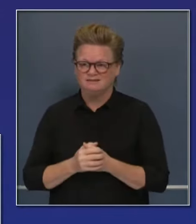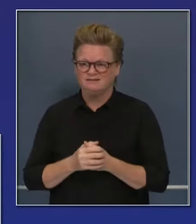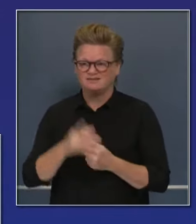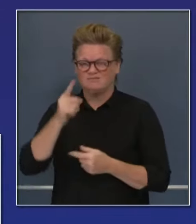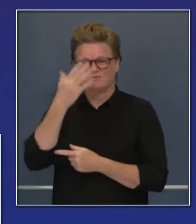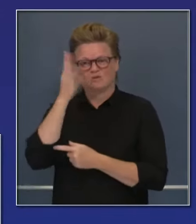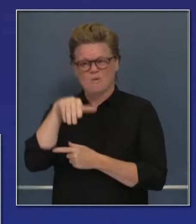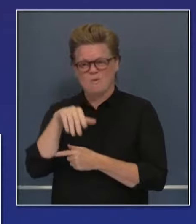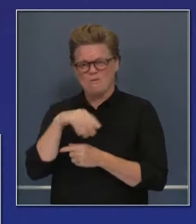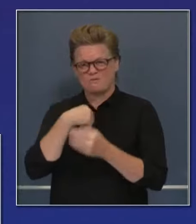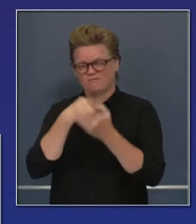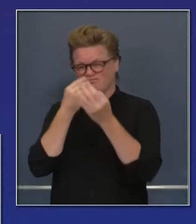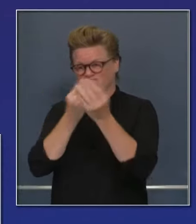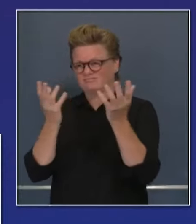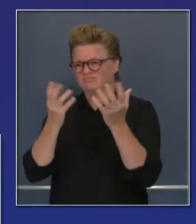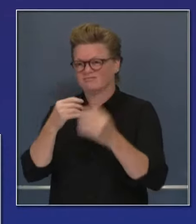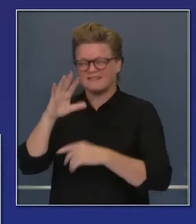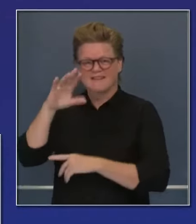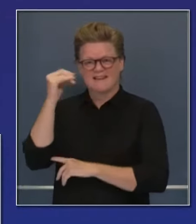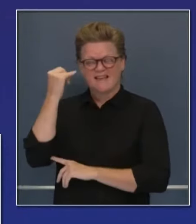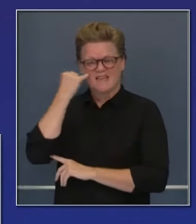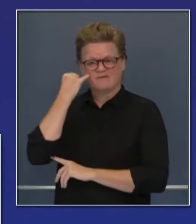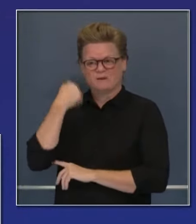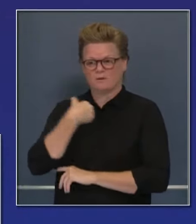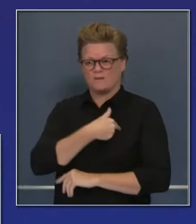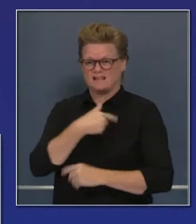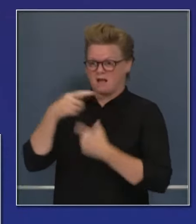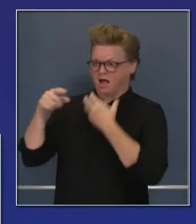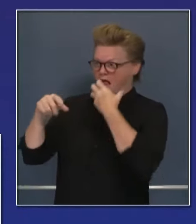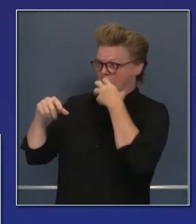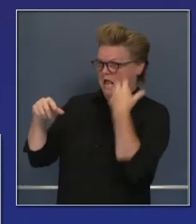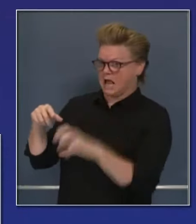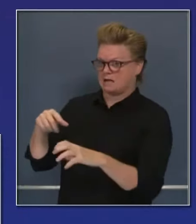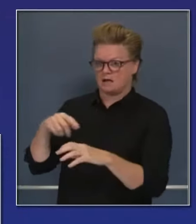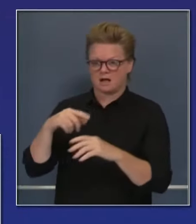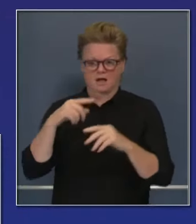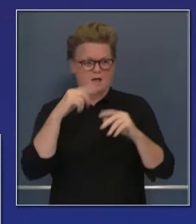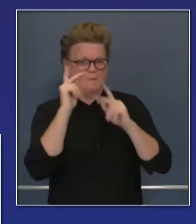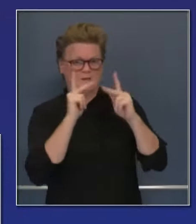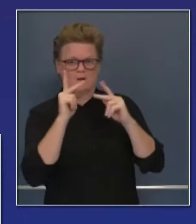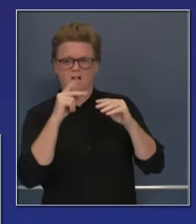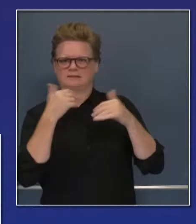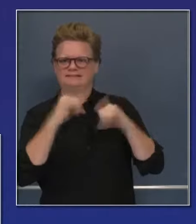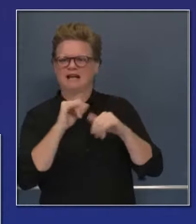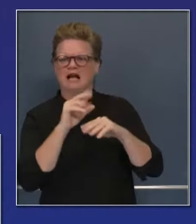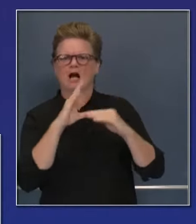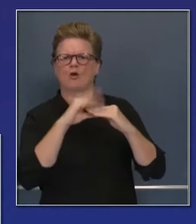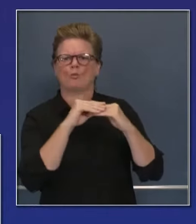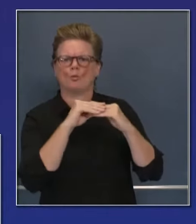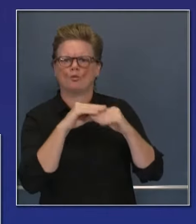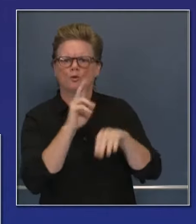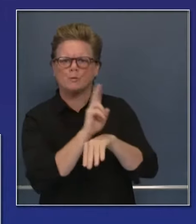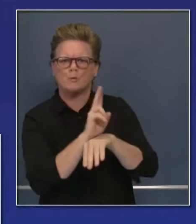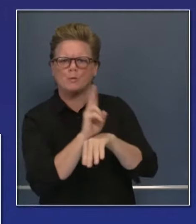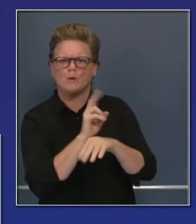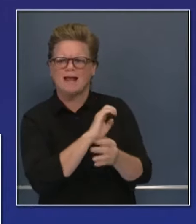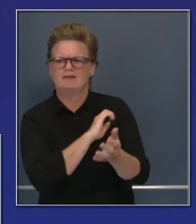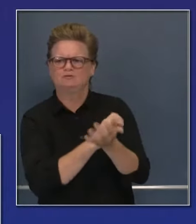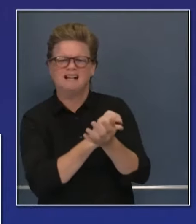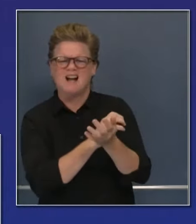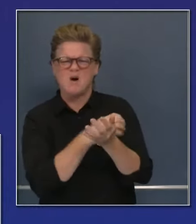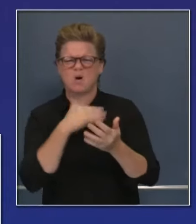to some of the pressure that we were facing on our energy capacity, energy supply in our distribution system,